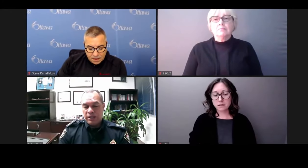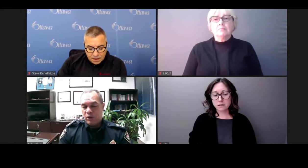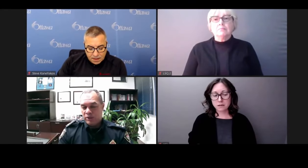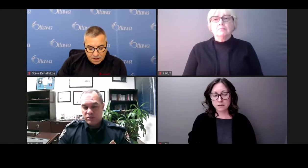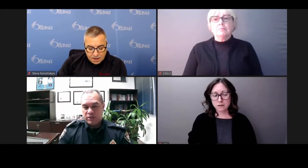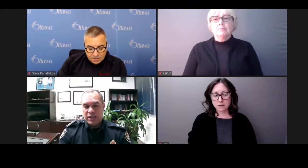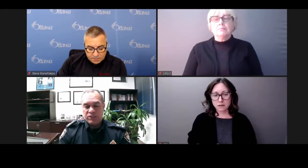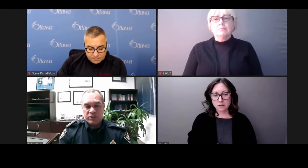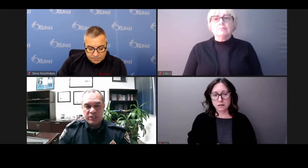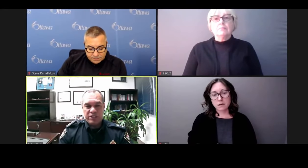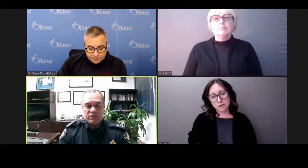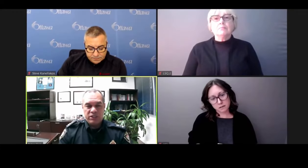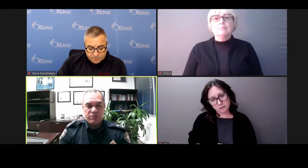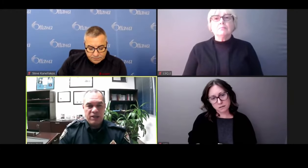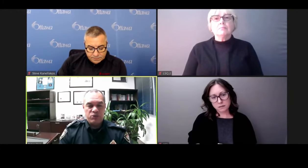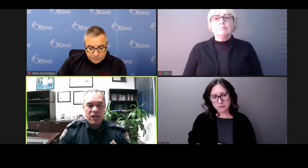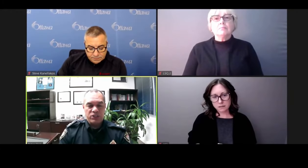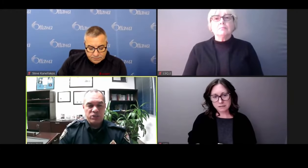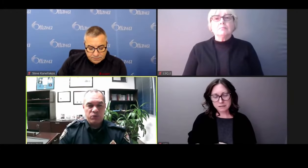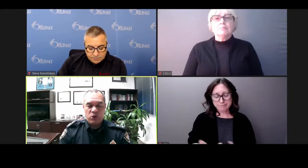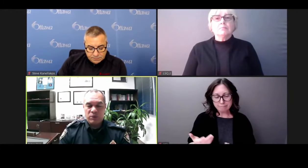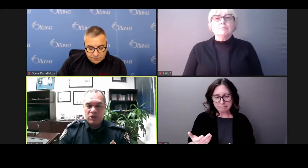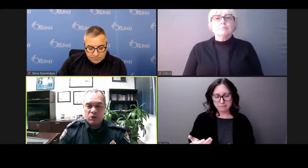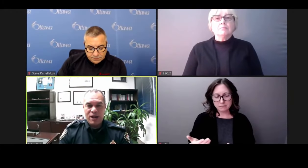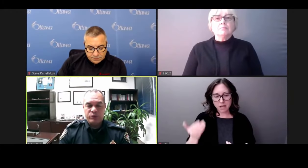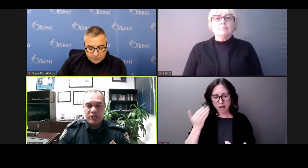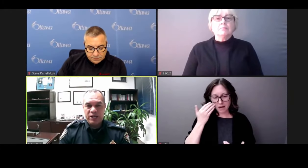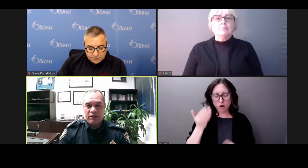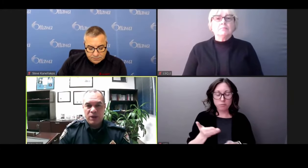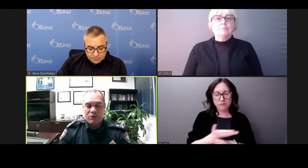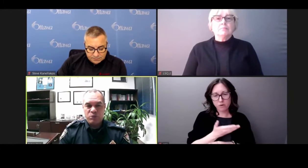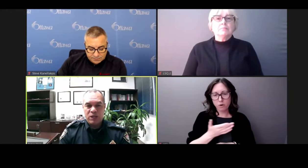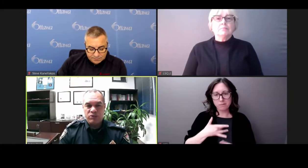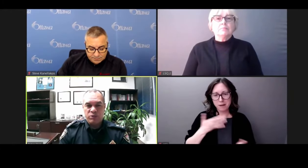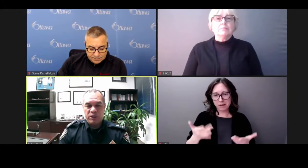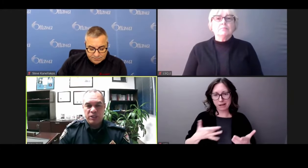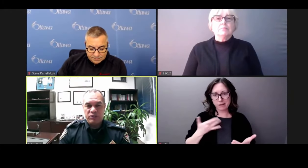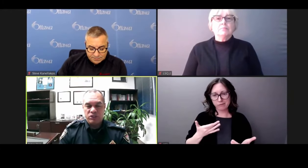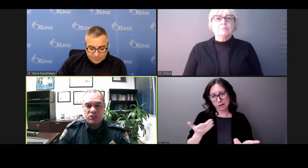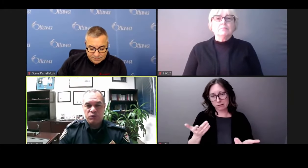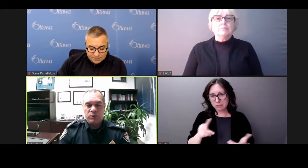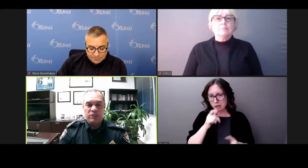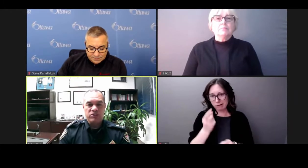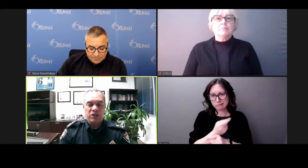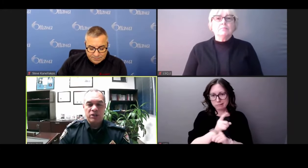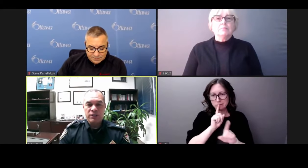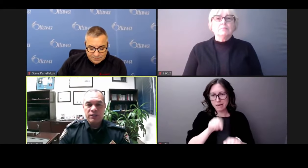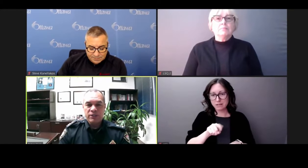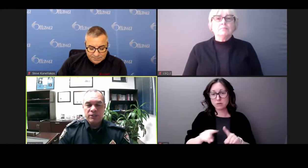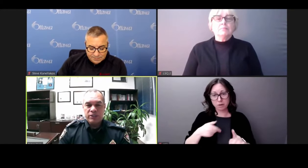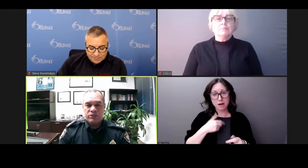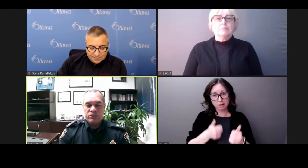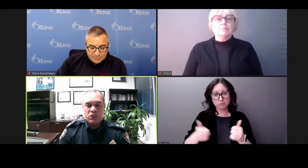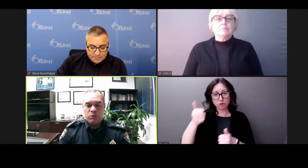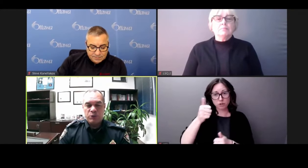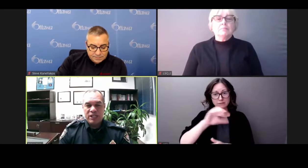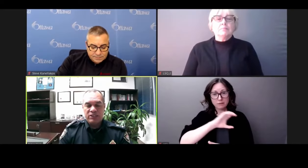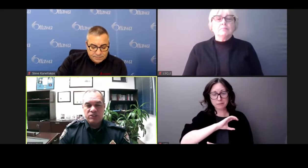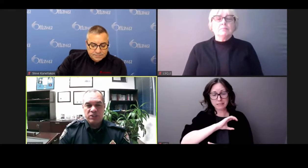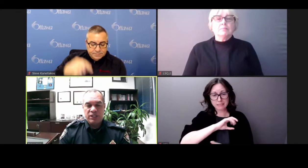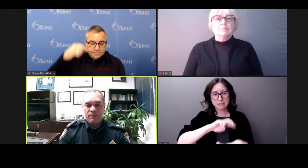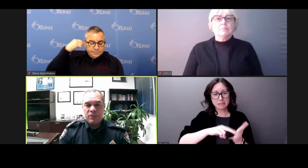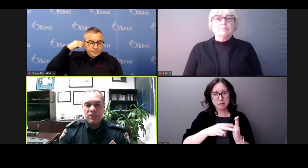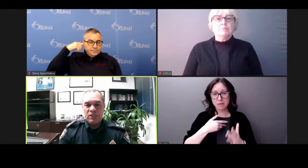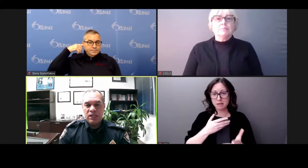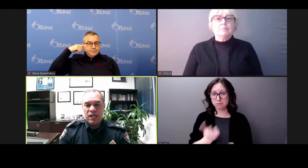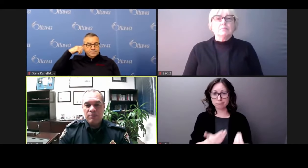I know it's an answer that didn't seem to have traction before, but I'll go back to it again. My responsibility as a chief of police here is to serve and protect this